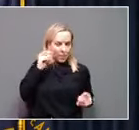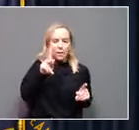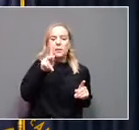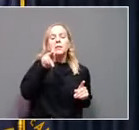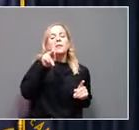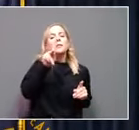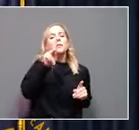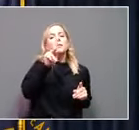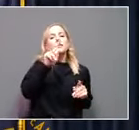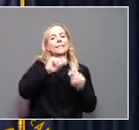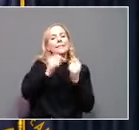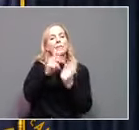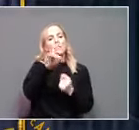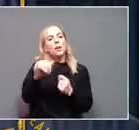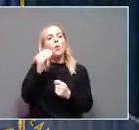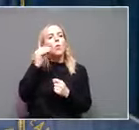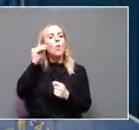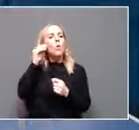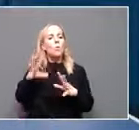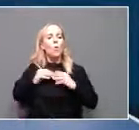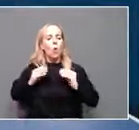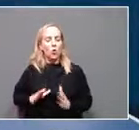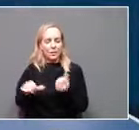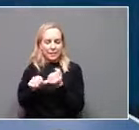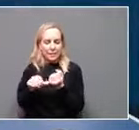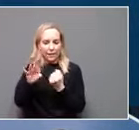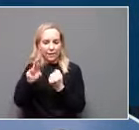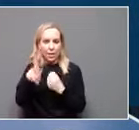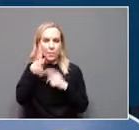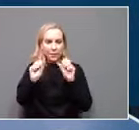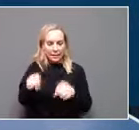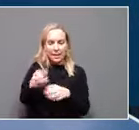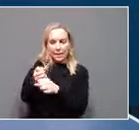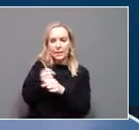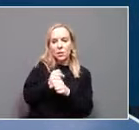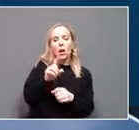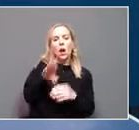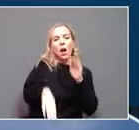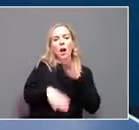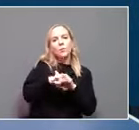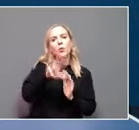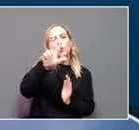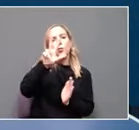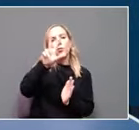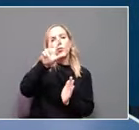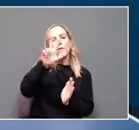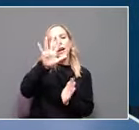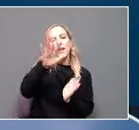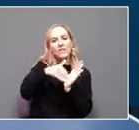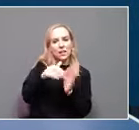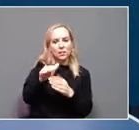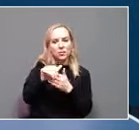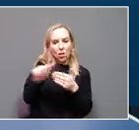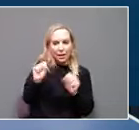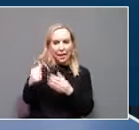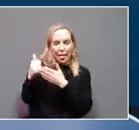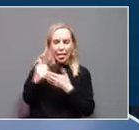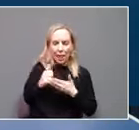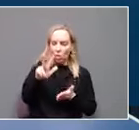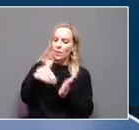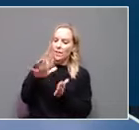Fund, where people can get up to $35,000 of help if they're behind on their mortgage,